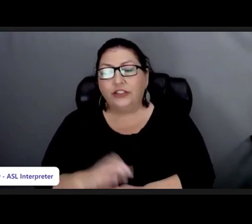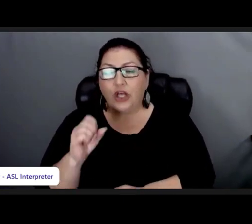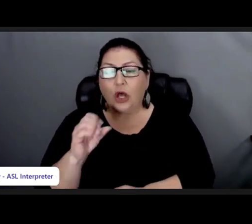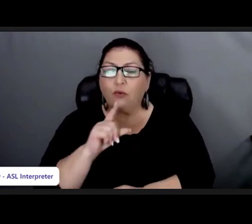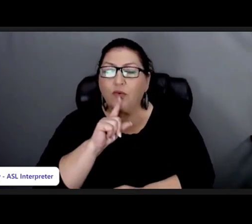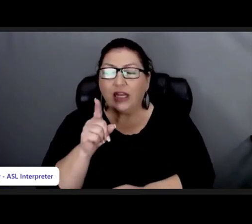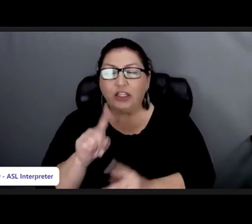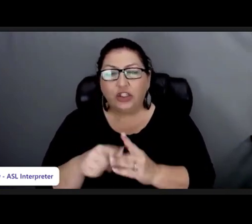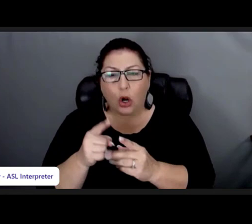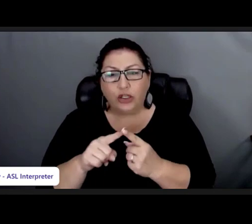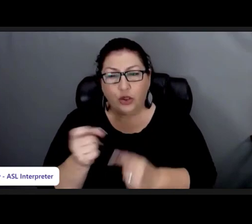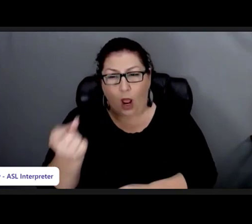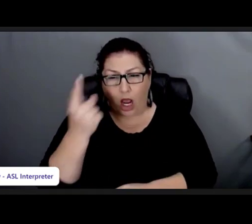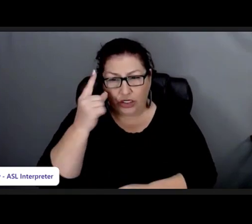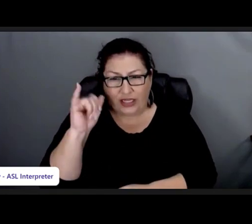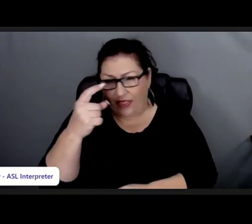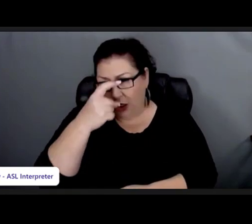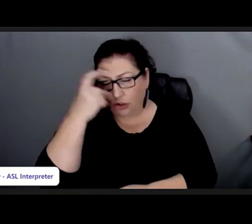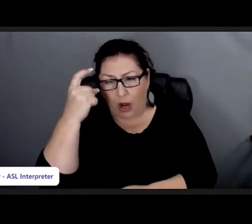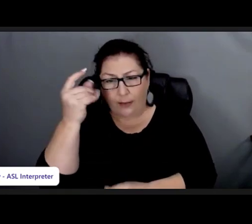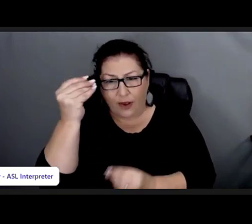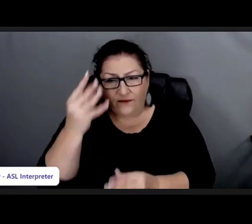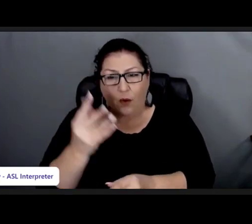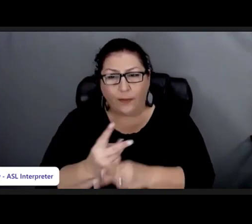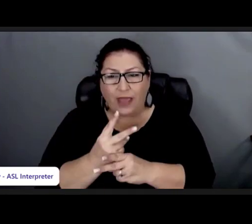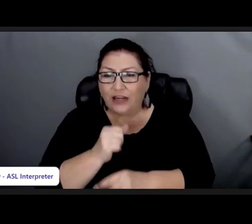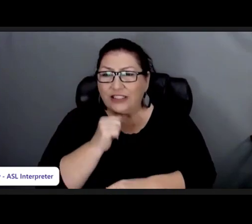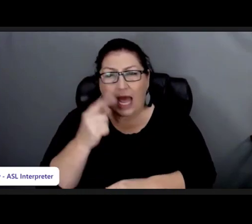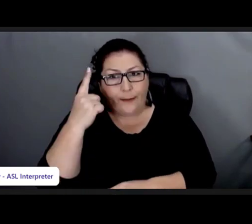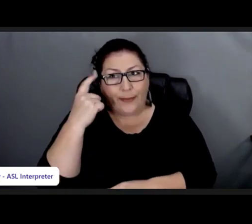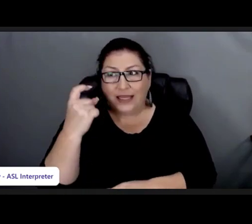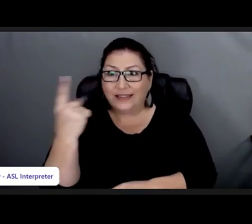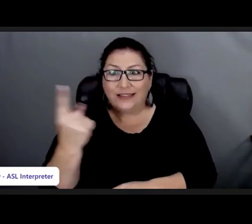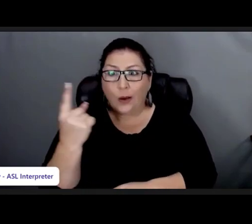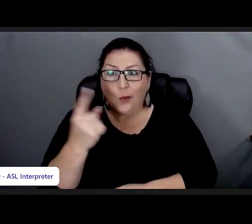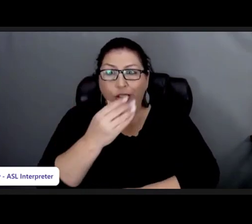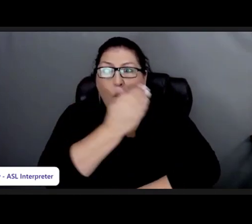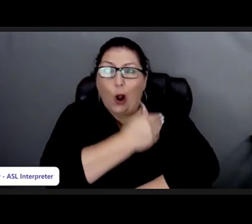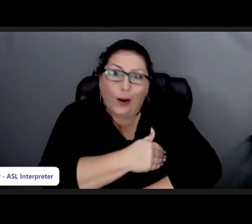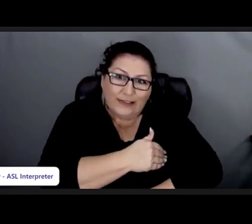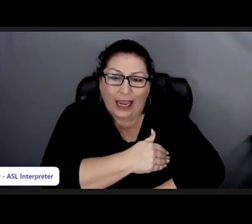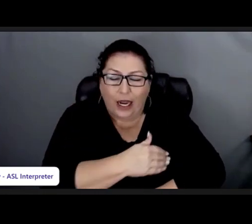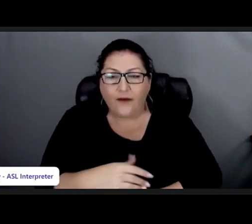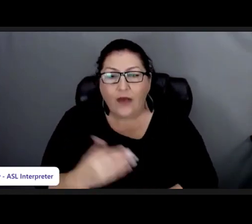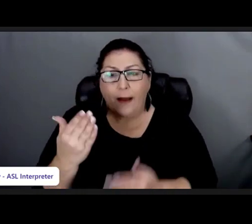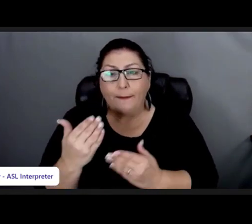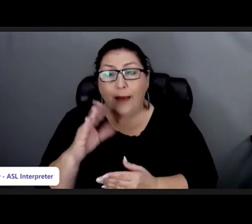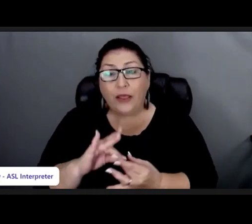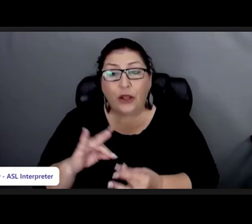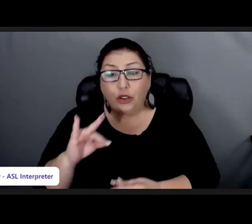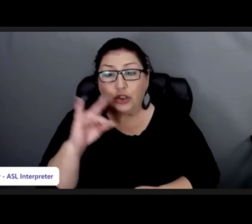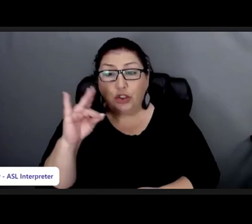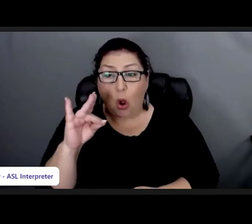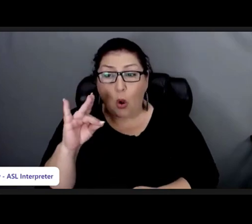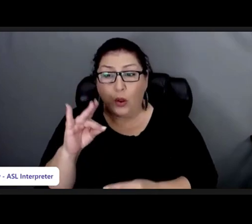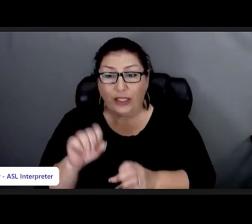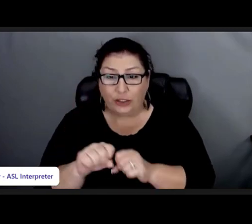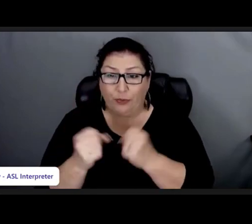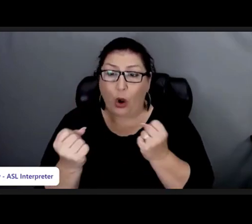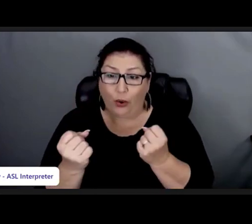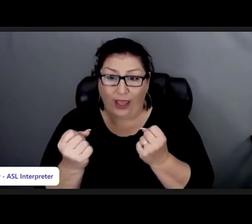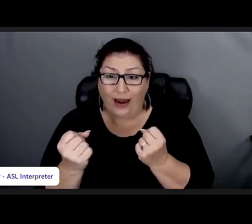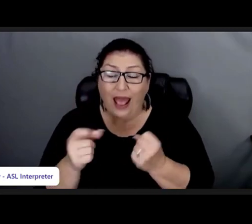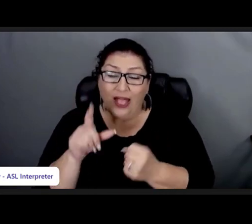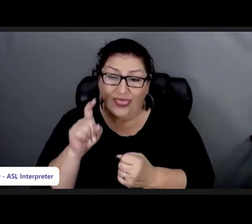to understand that trauma-informed care is not because someone's arm is hanging off, it's because maybe their soul's broken and they need support.